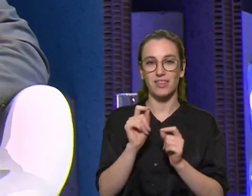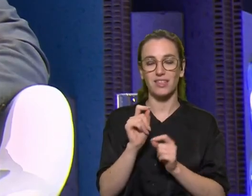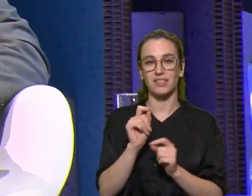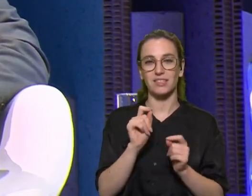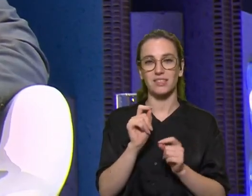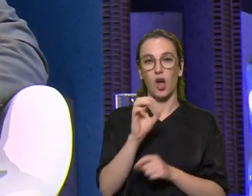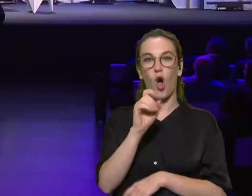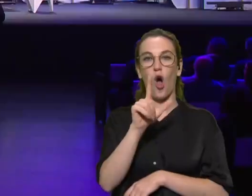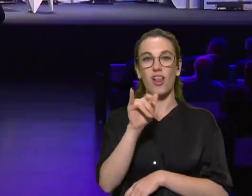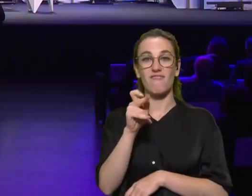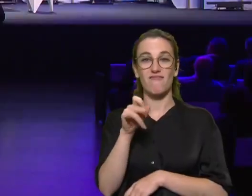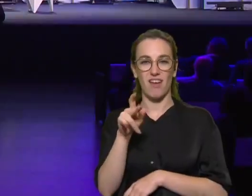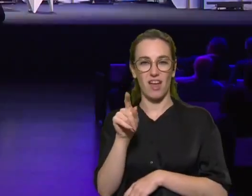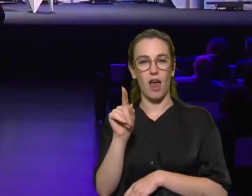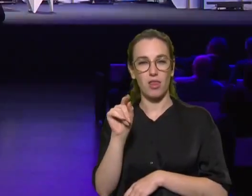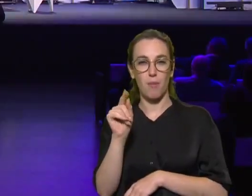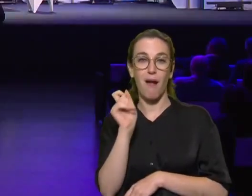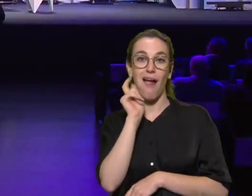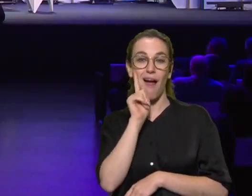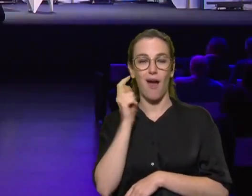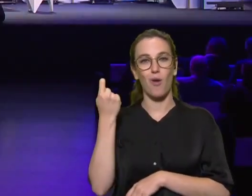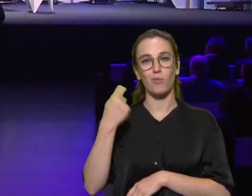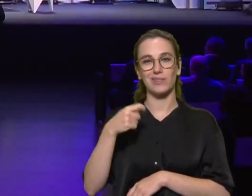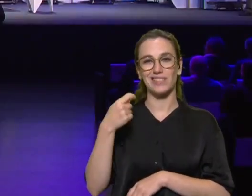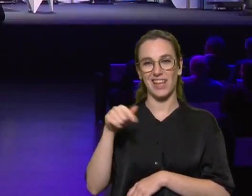keynote speaker. Aline, Professor.